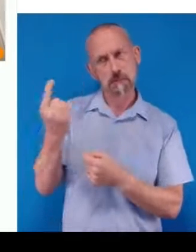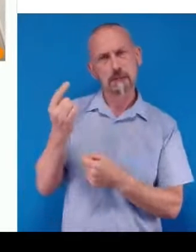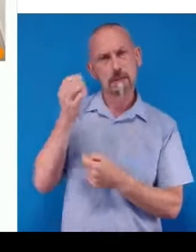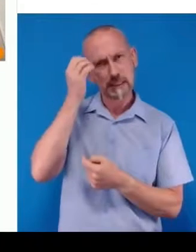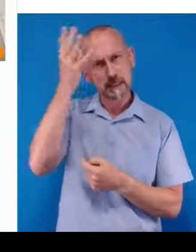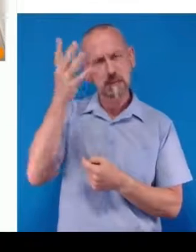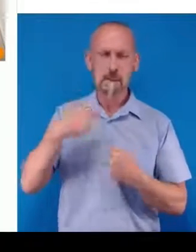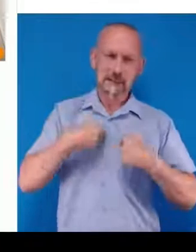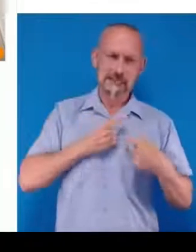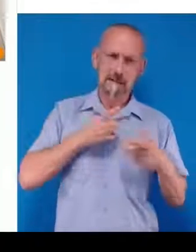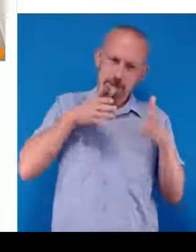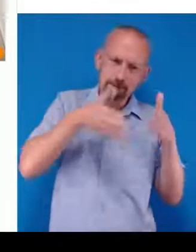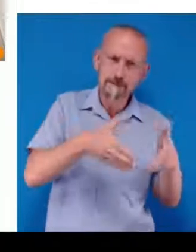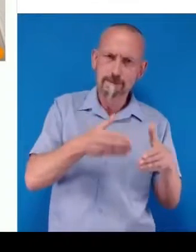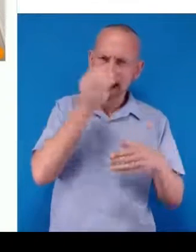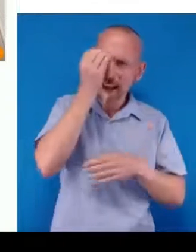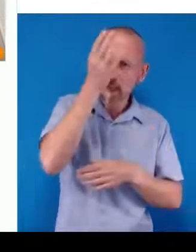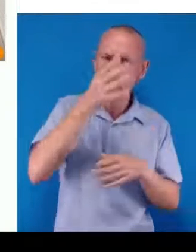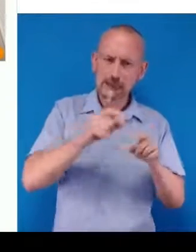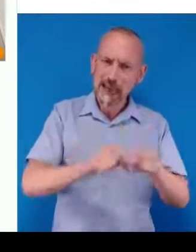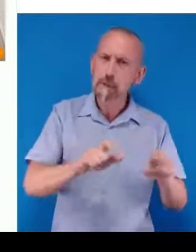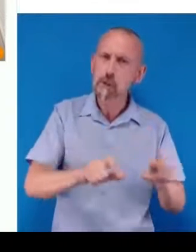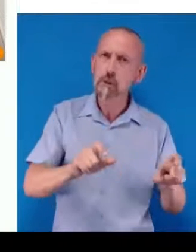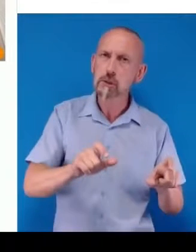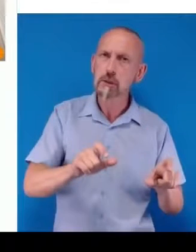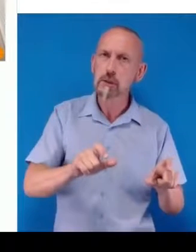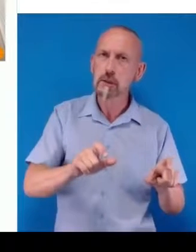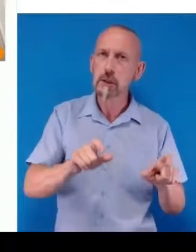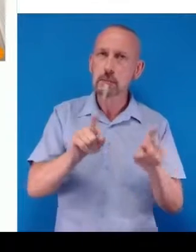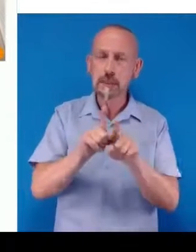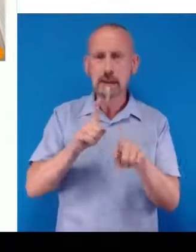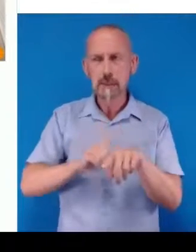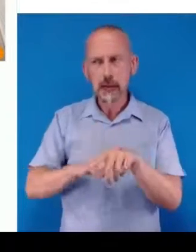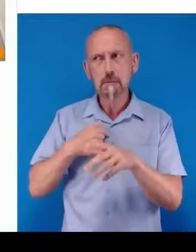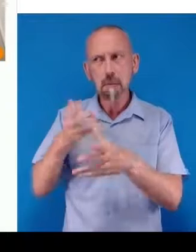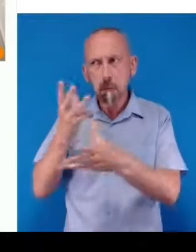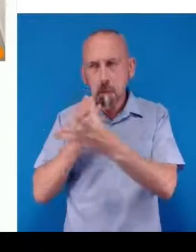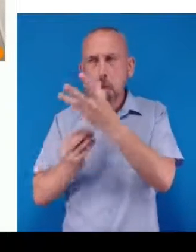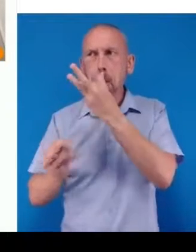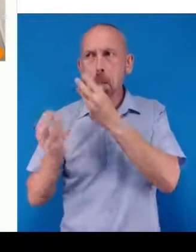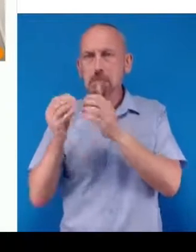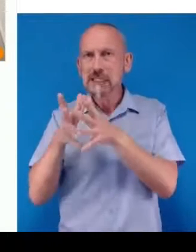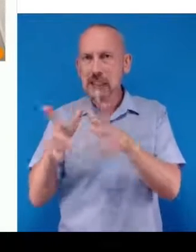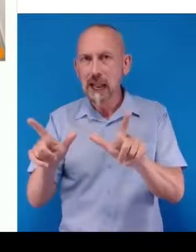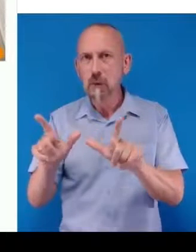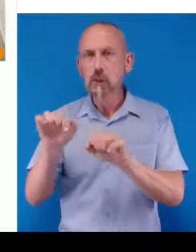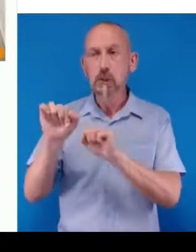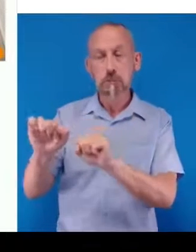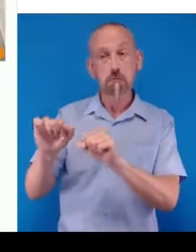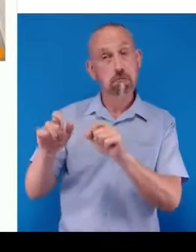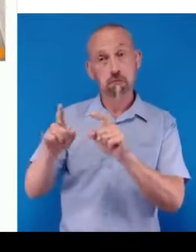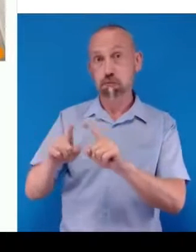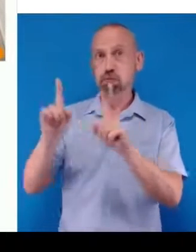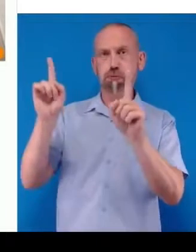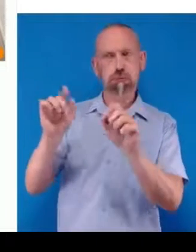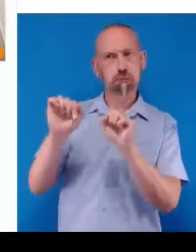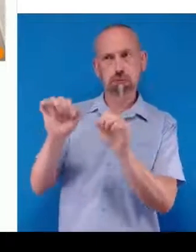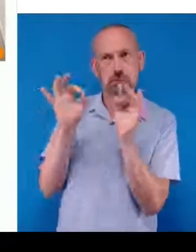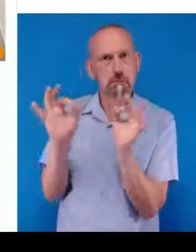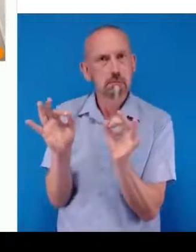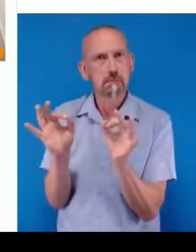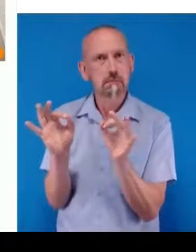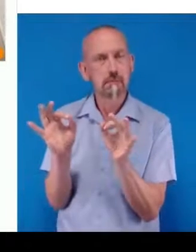but I'm learning all the time about sign language. It's a very unique and niche space, but I